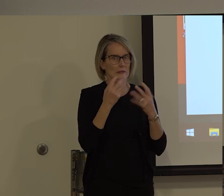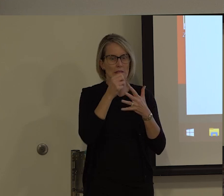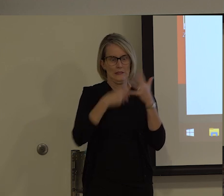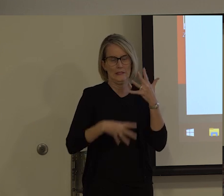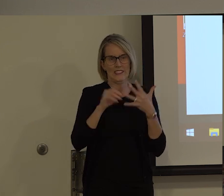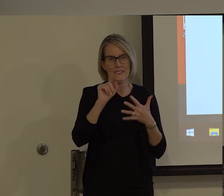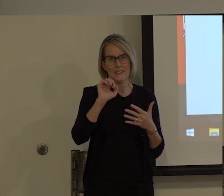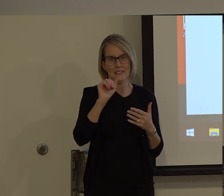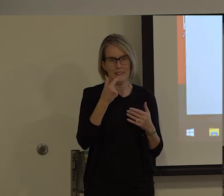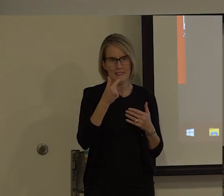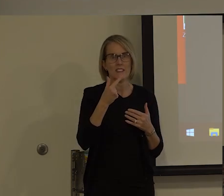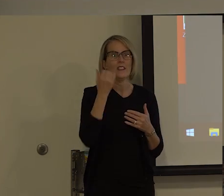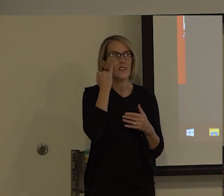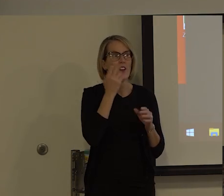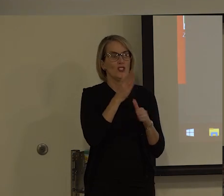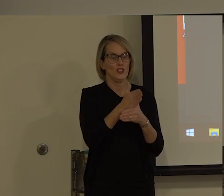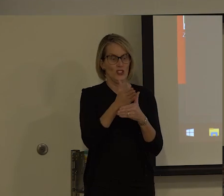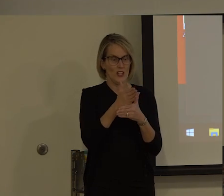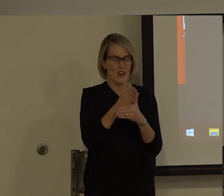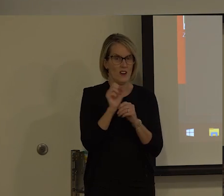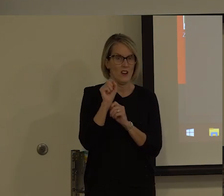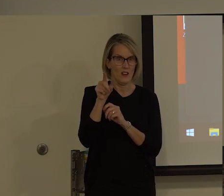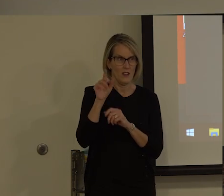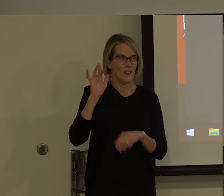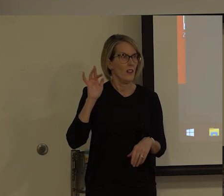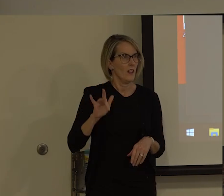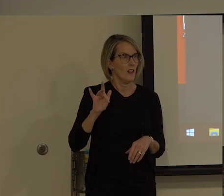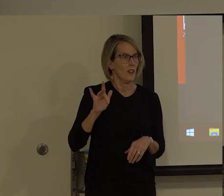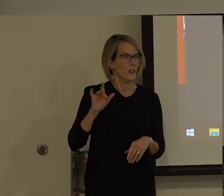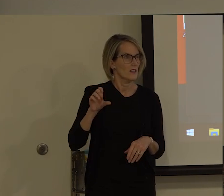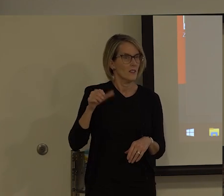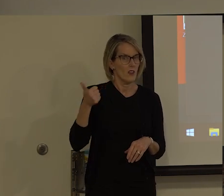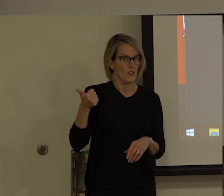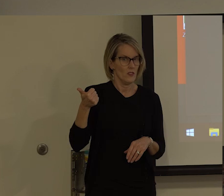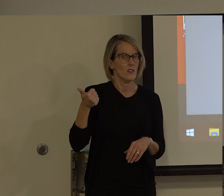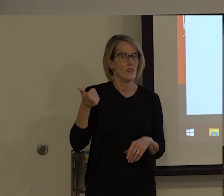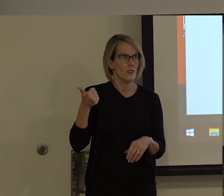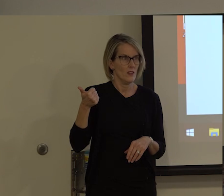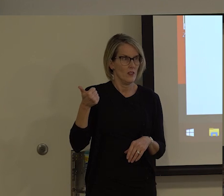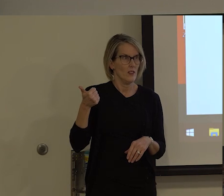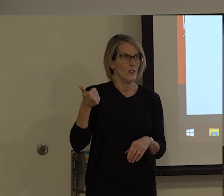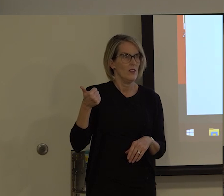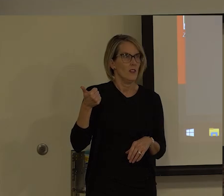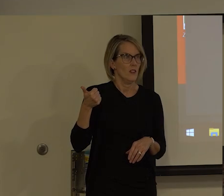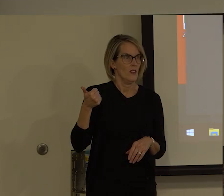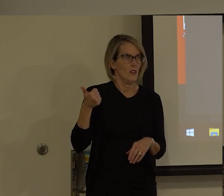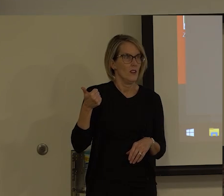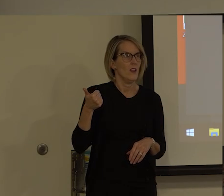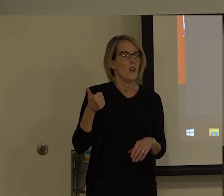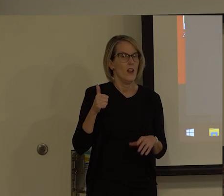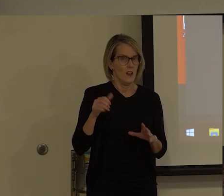If I go to share and I click this other, show you what the accessible version looks like.